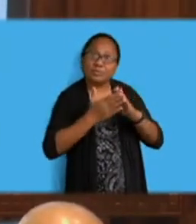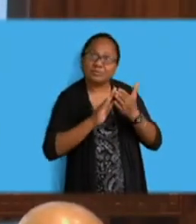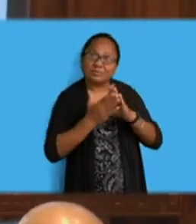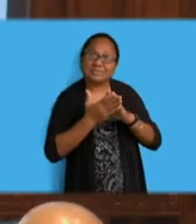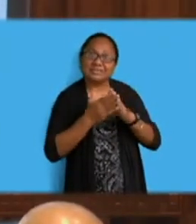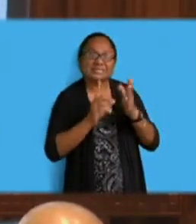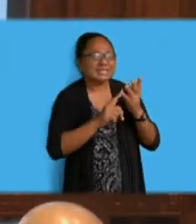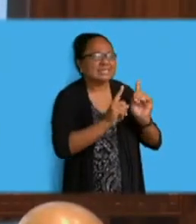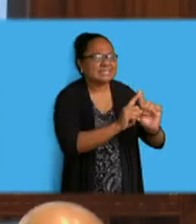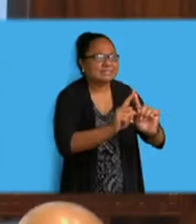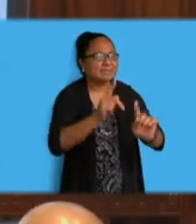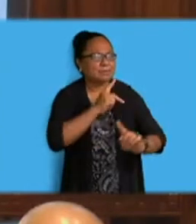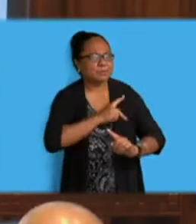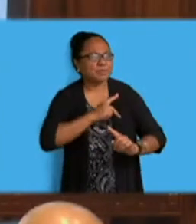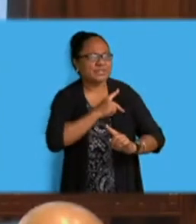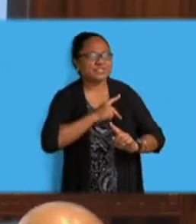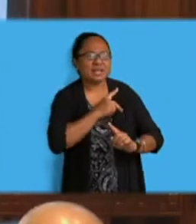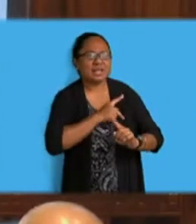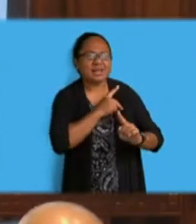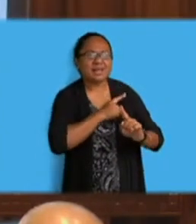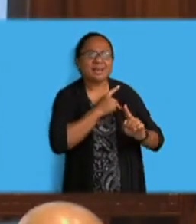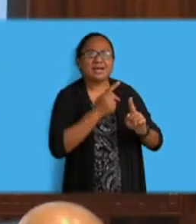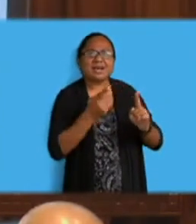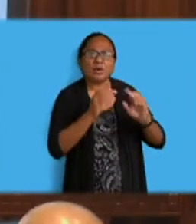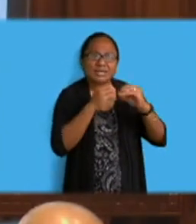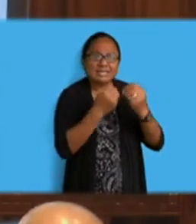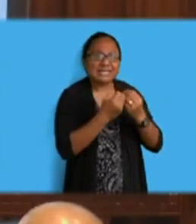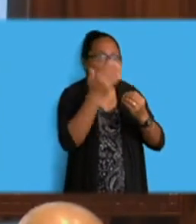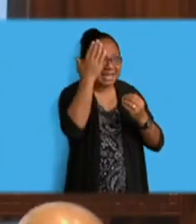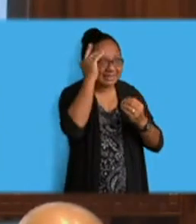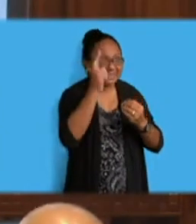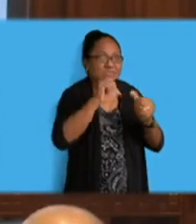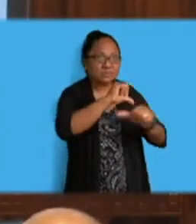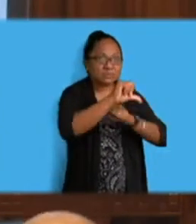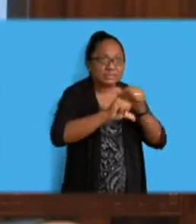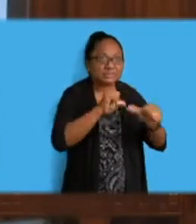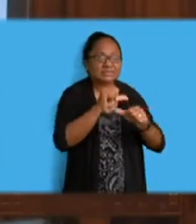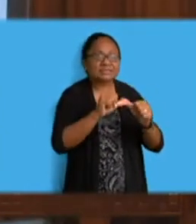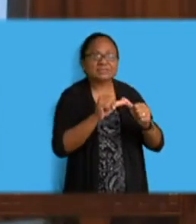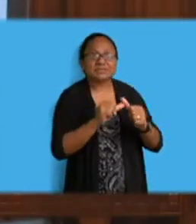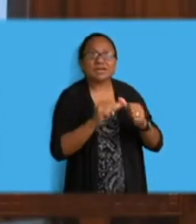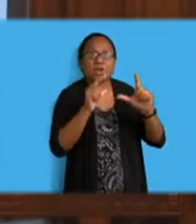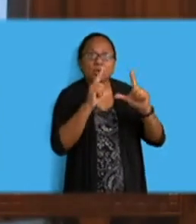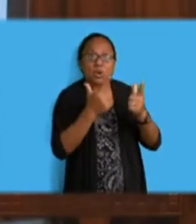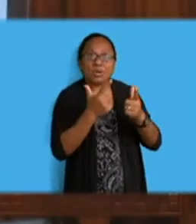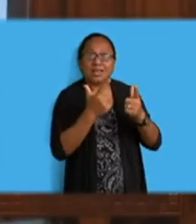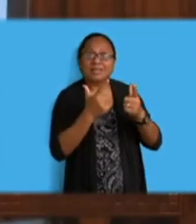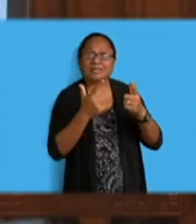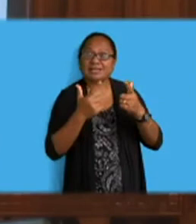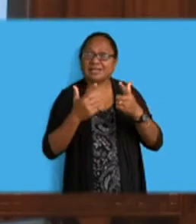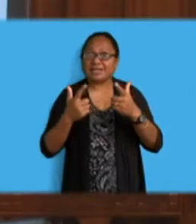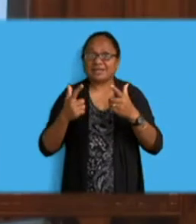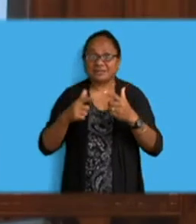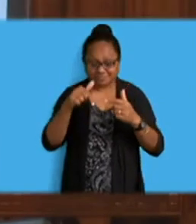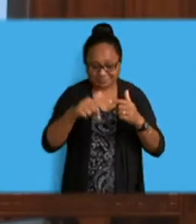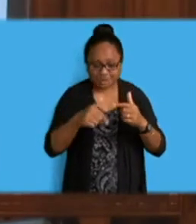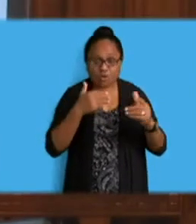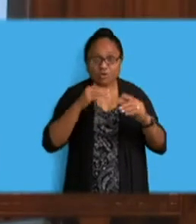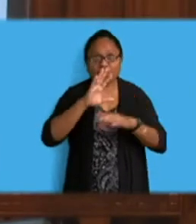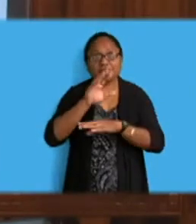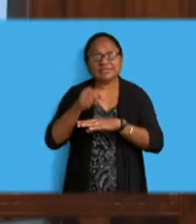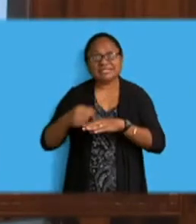various professional bodies such as the Principals Association, the Head Teachers Association, local and overseas universities, academics, research